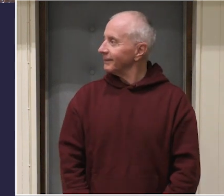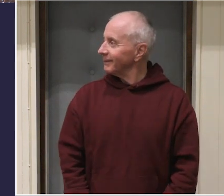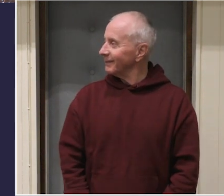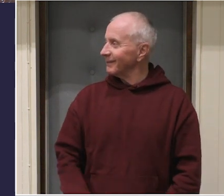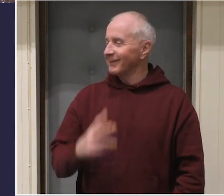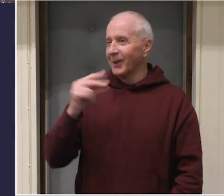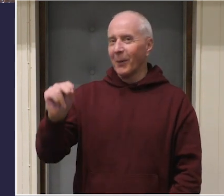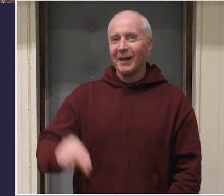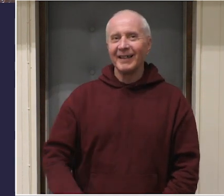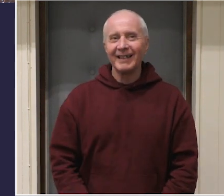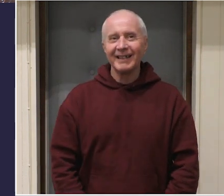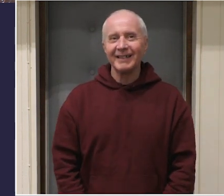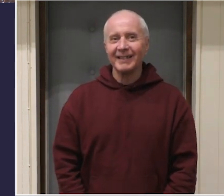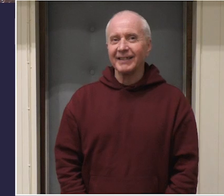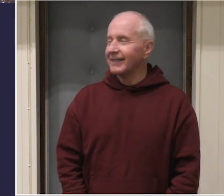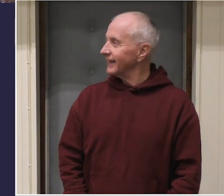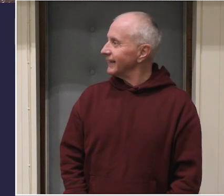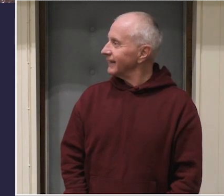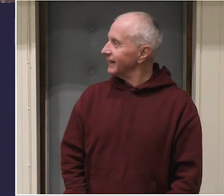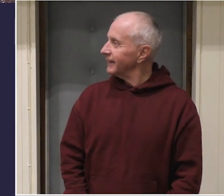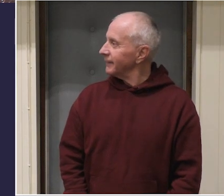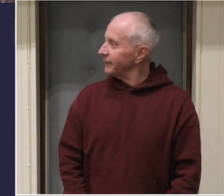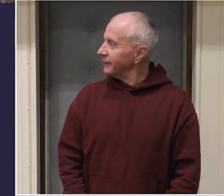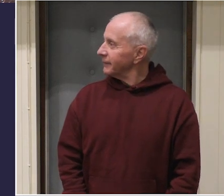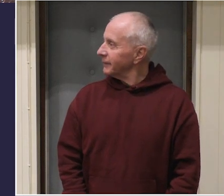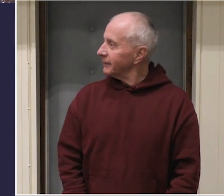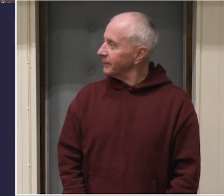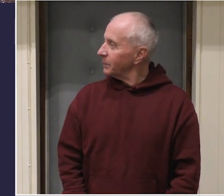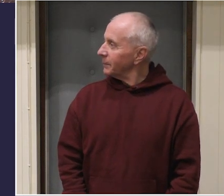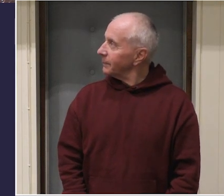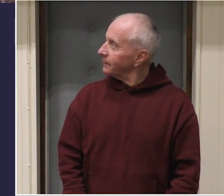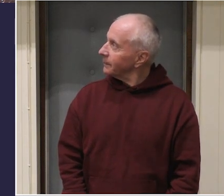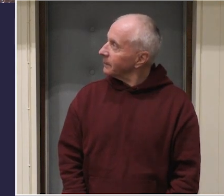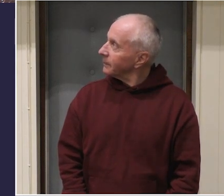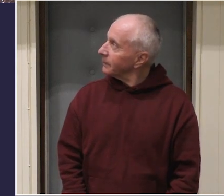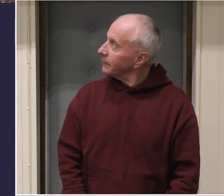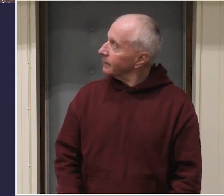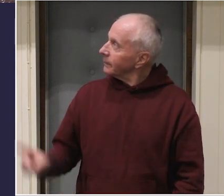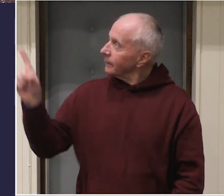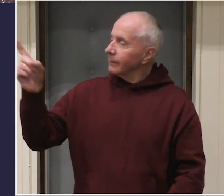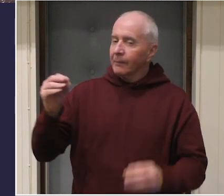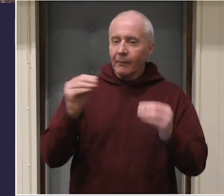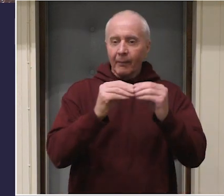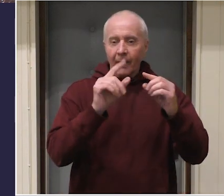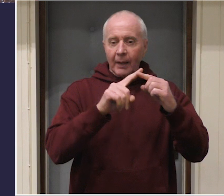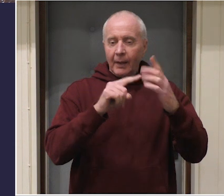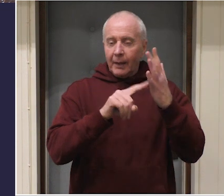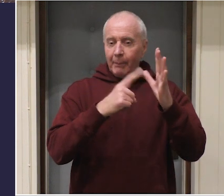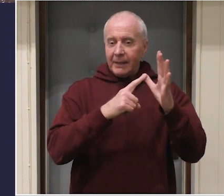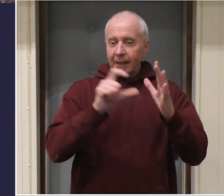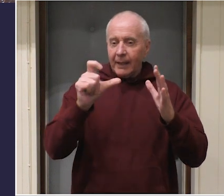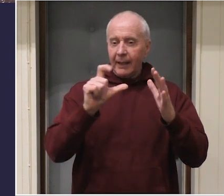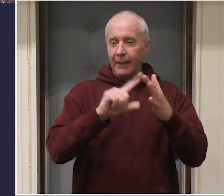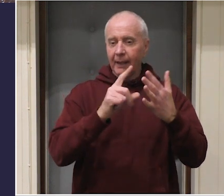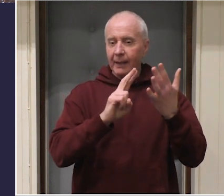What? Yes? Are they two separate sets of binary stars? This one is Beta Centauri, and that's